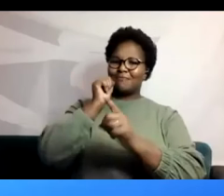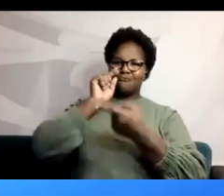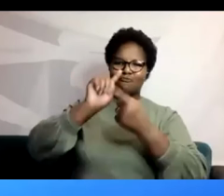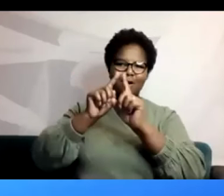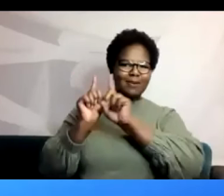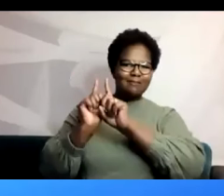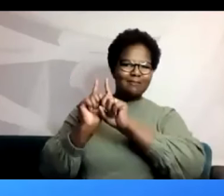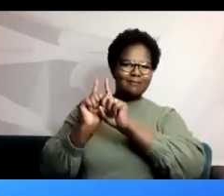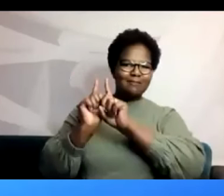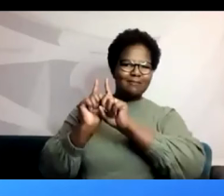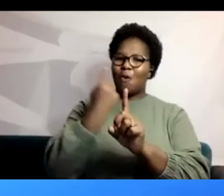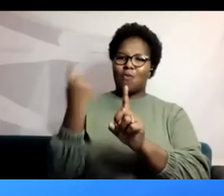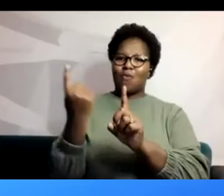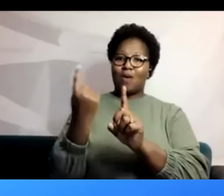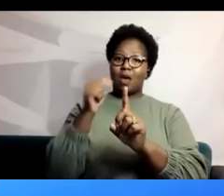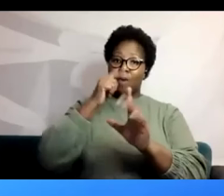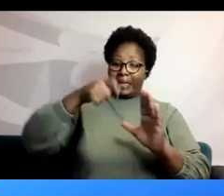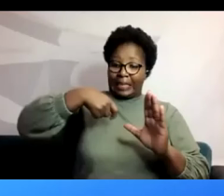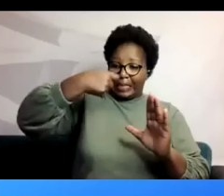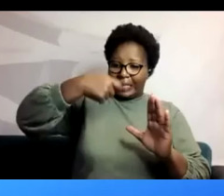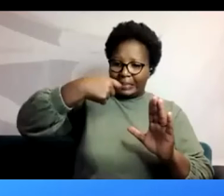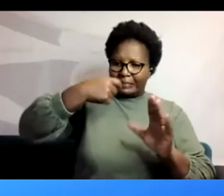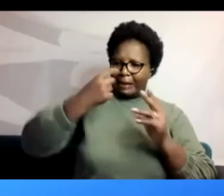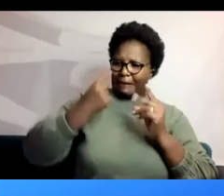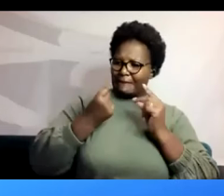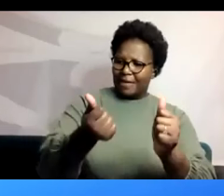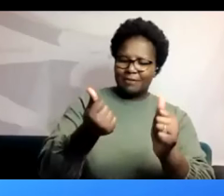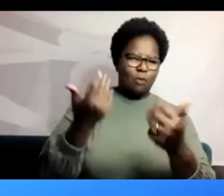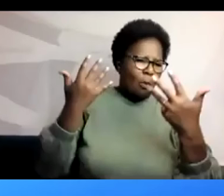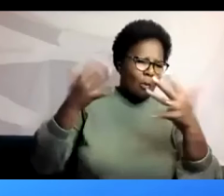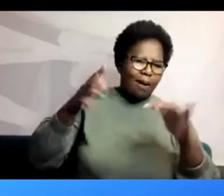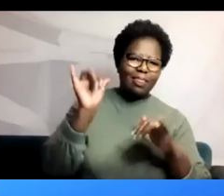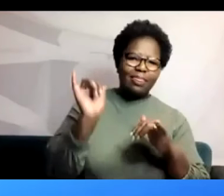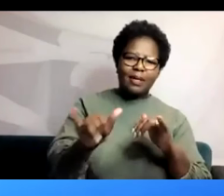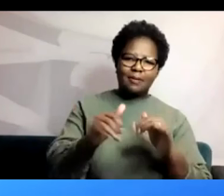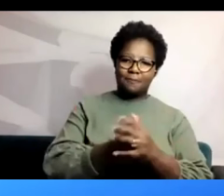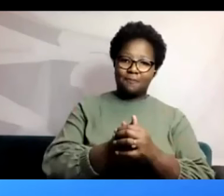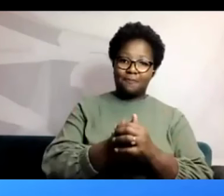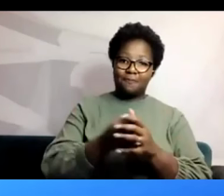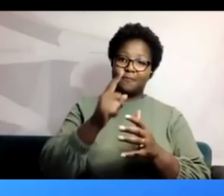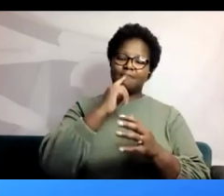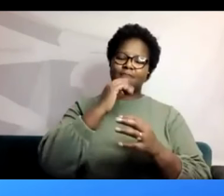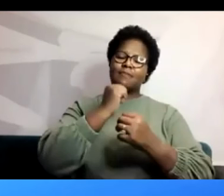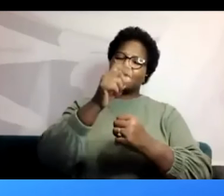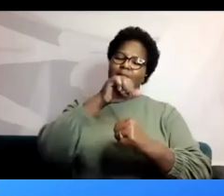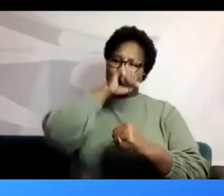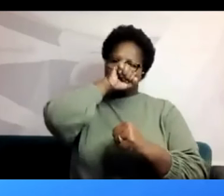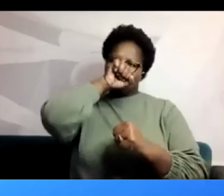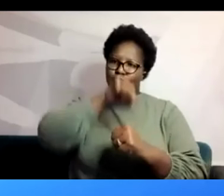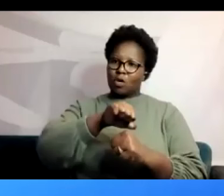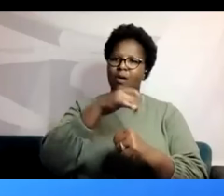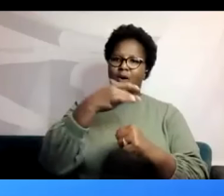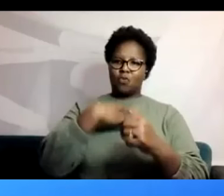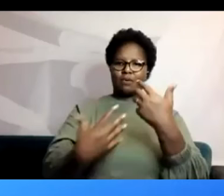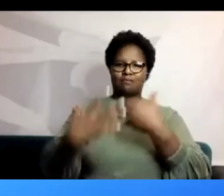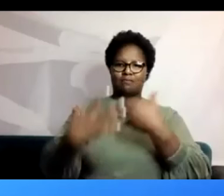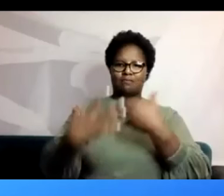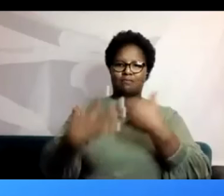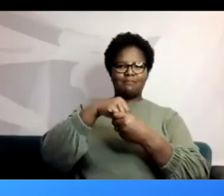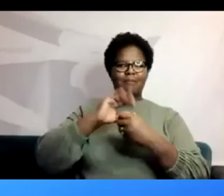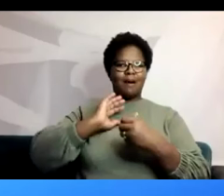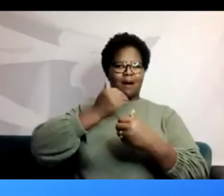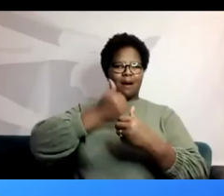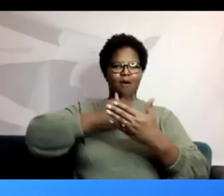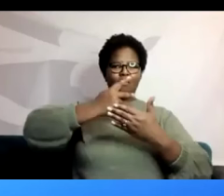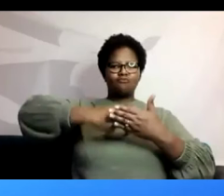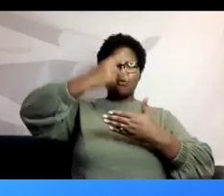ways to support her when she eats. Terry loved being part of our assistive technology grant and guide and achieving some of her